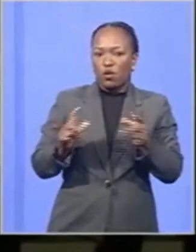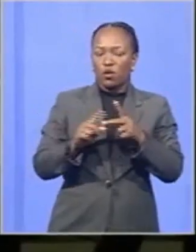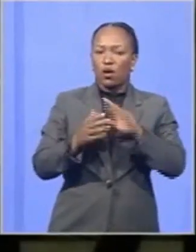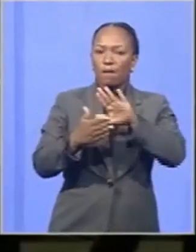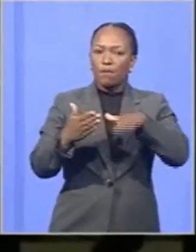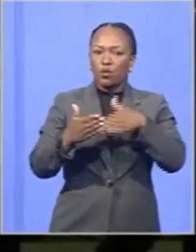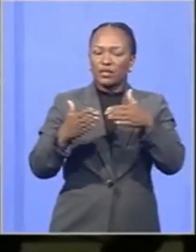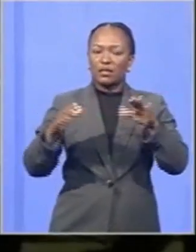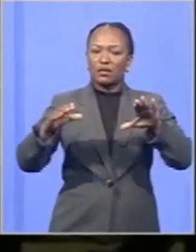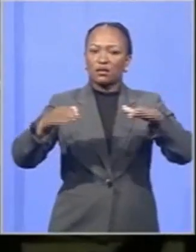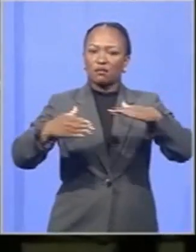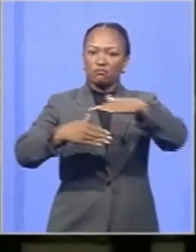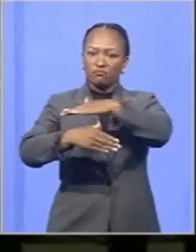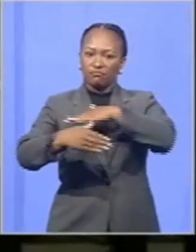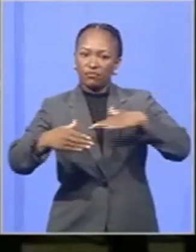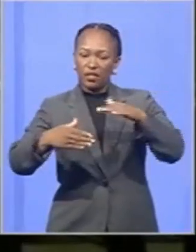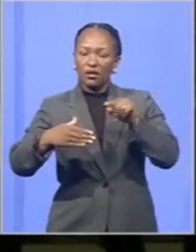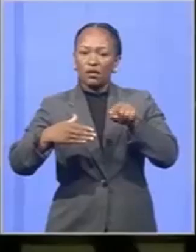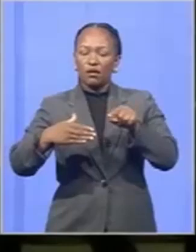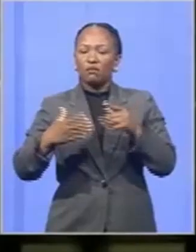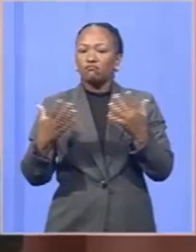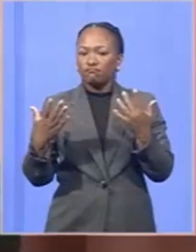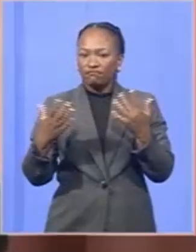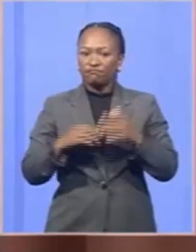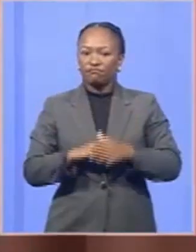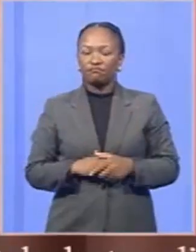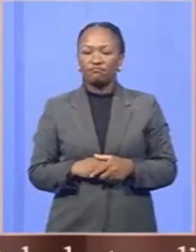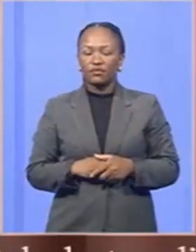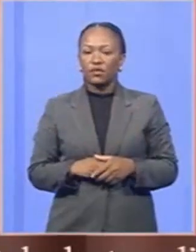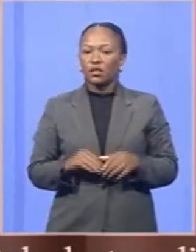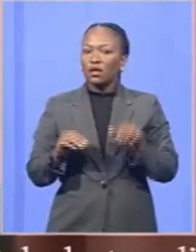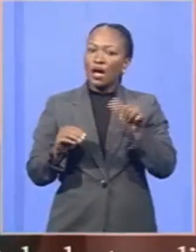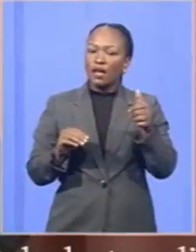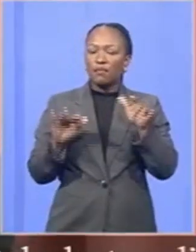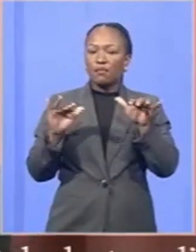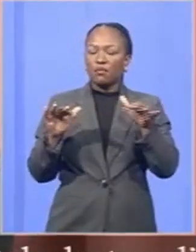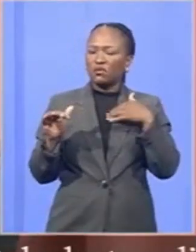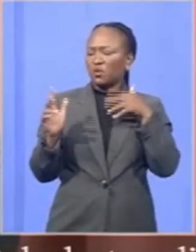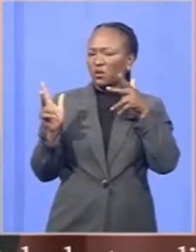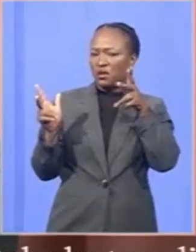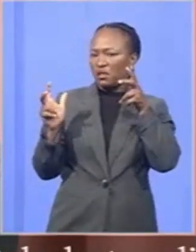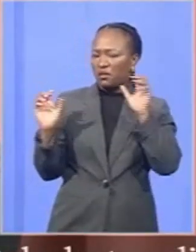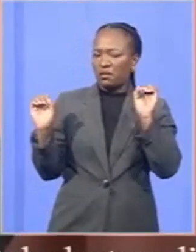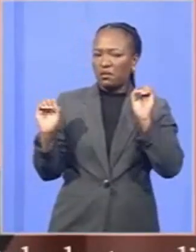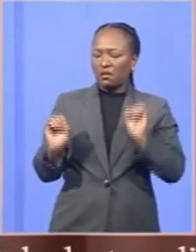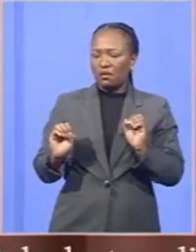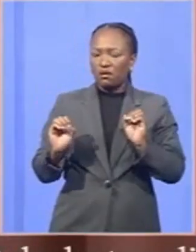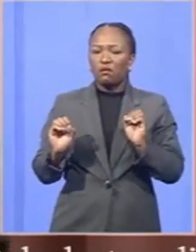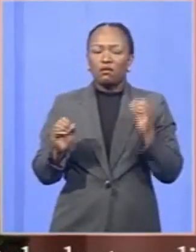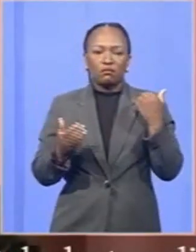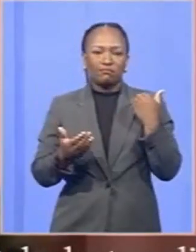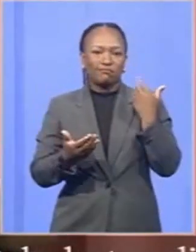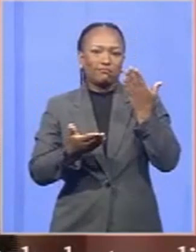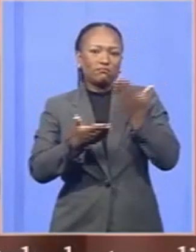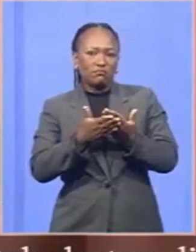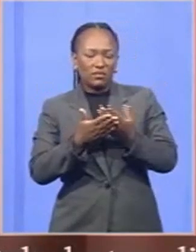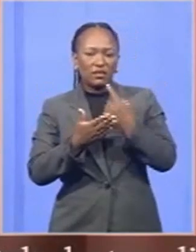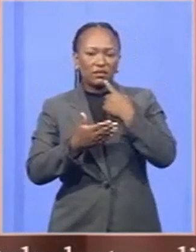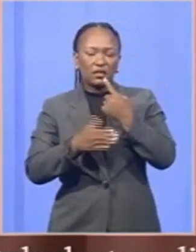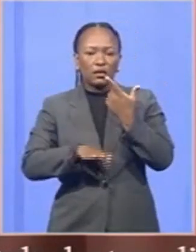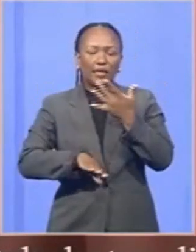ho tshehetsa dibini di sa phela. Artists don't hear themselves on radio. Without knowing an artist died in